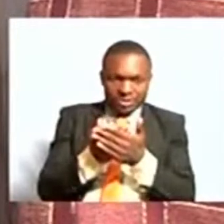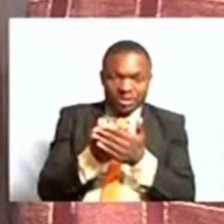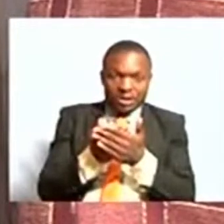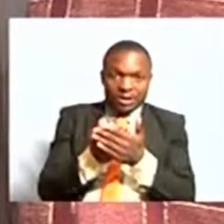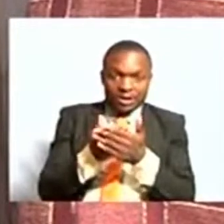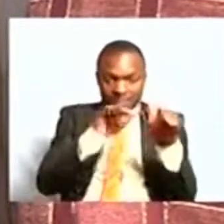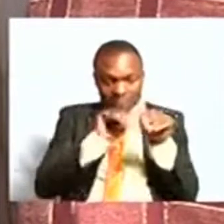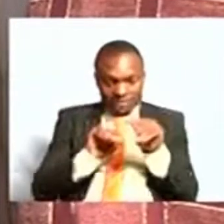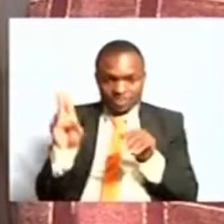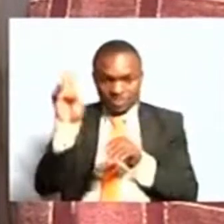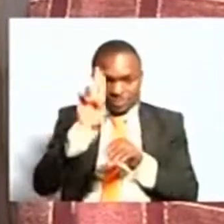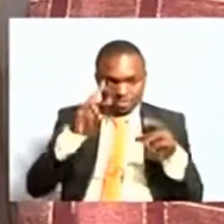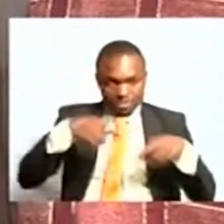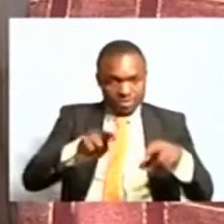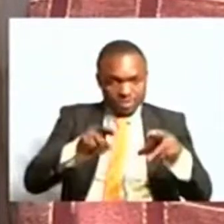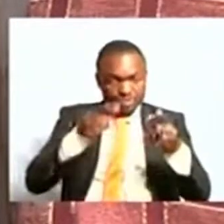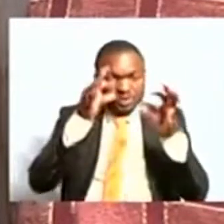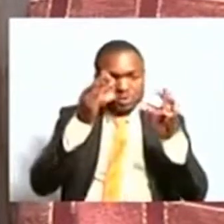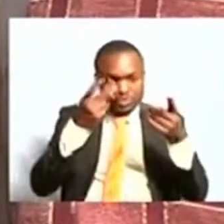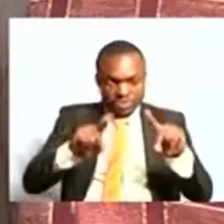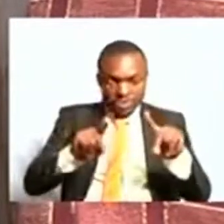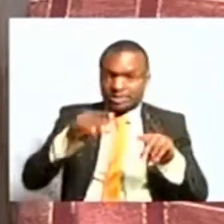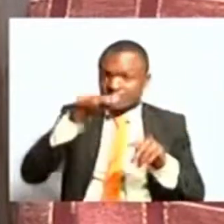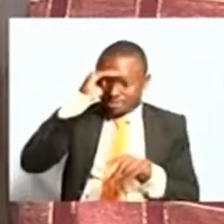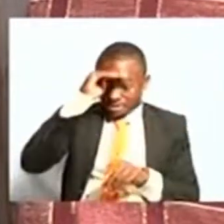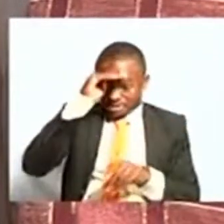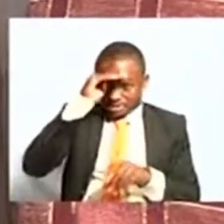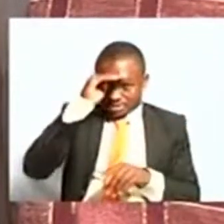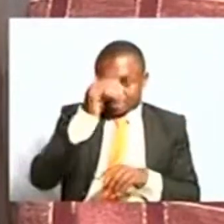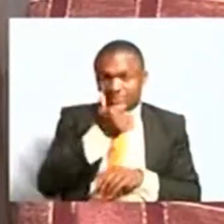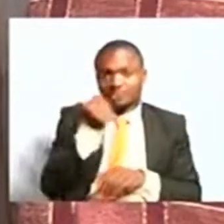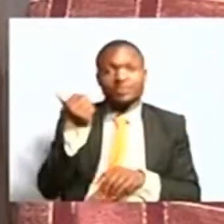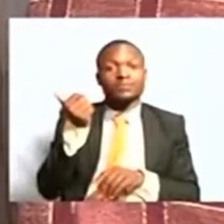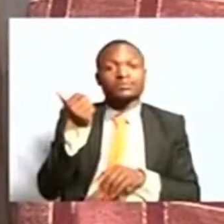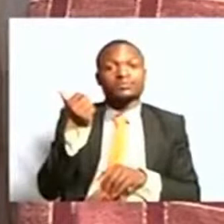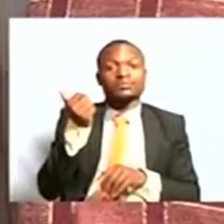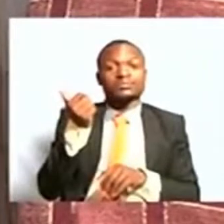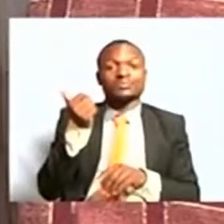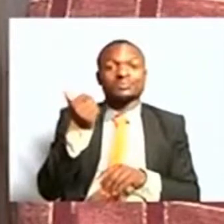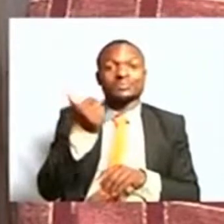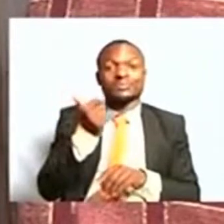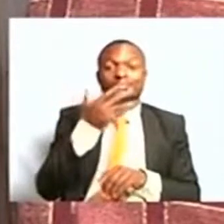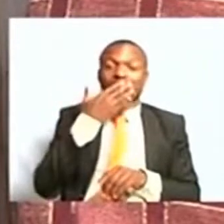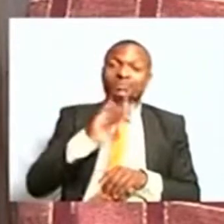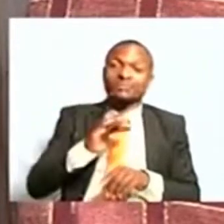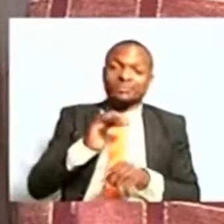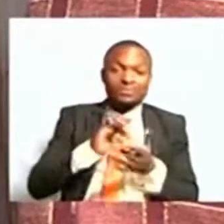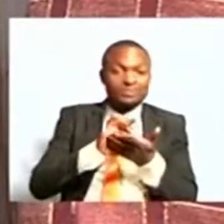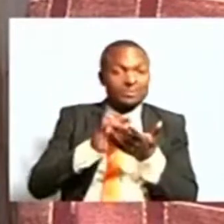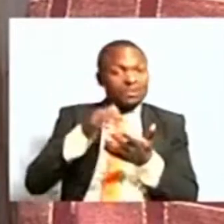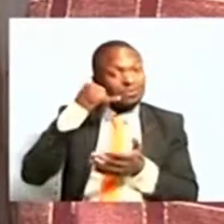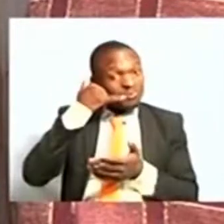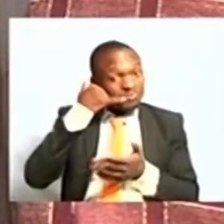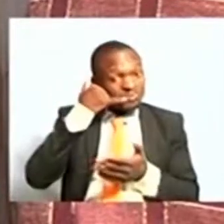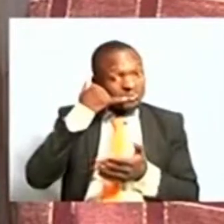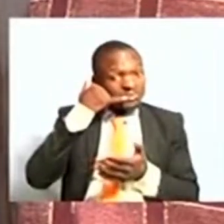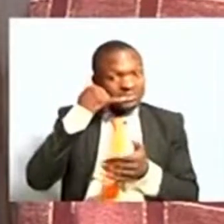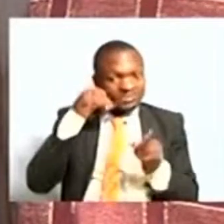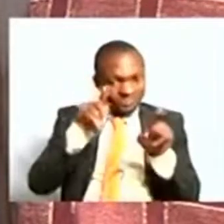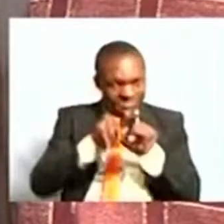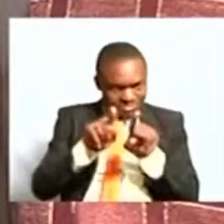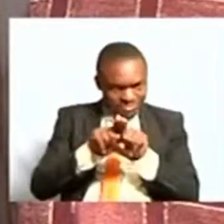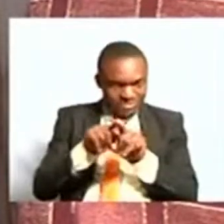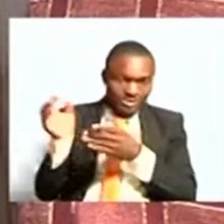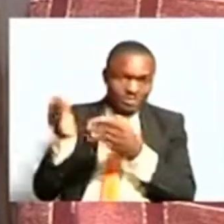road when they're under the influence of alcohol or other intoxicating substances. The mobile phone has also brought a lot of